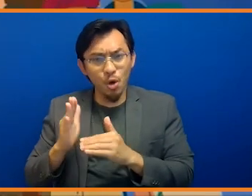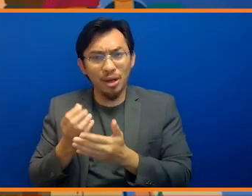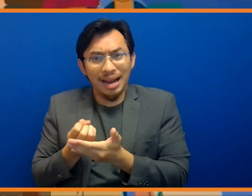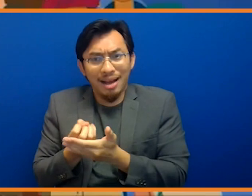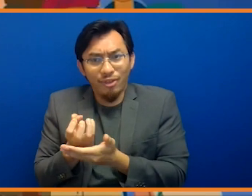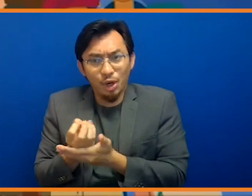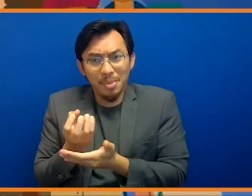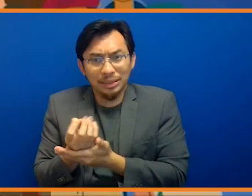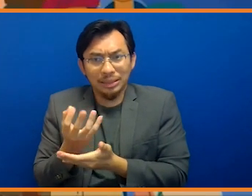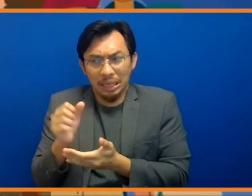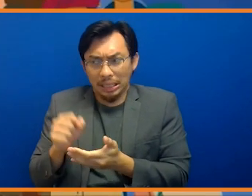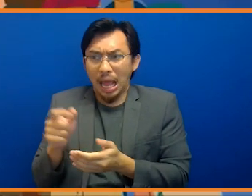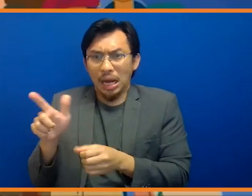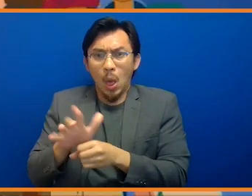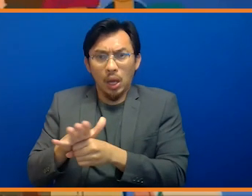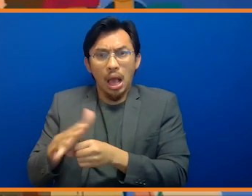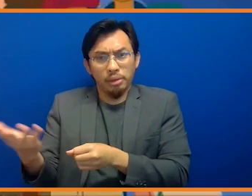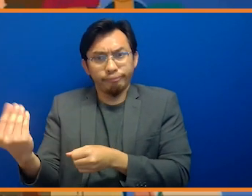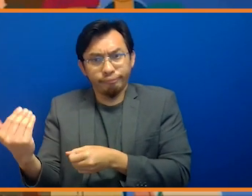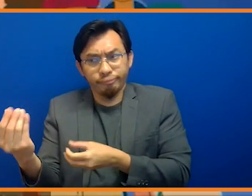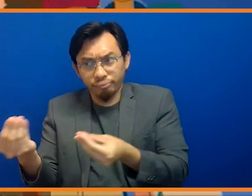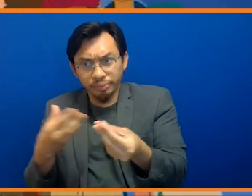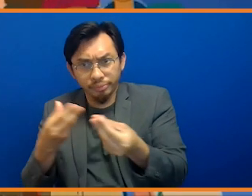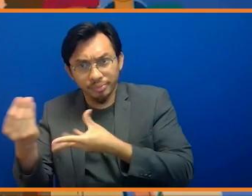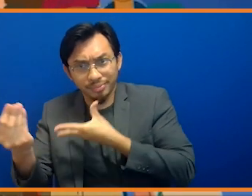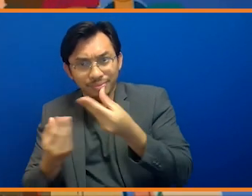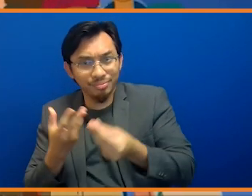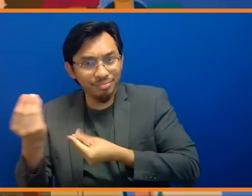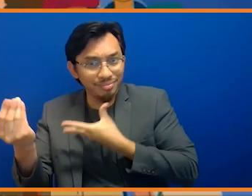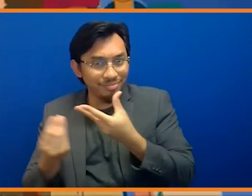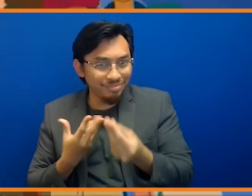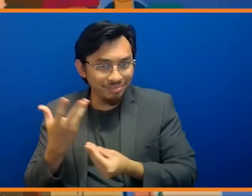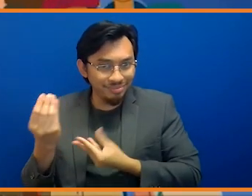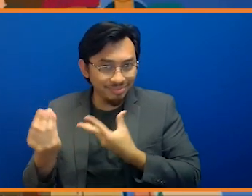can get from the local people or indigenous people there.